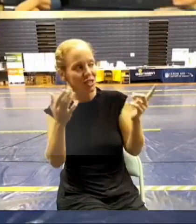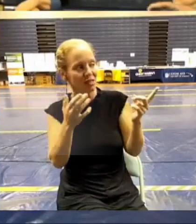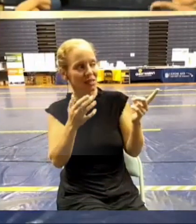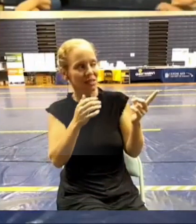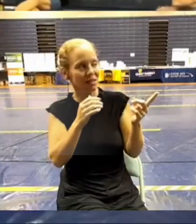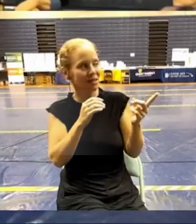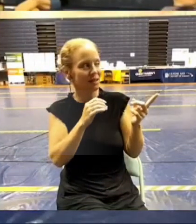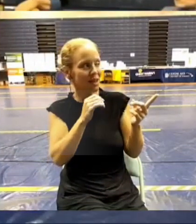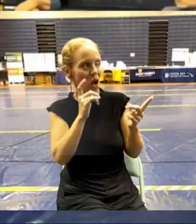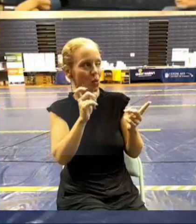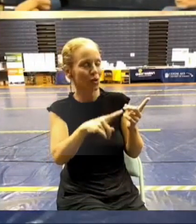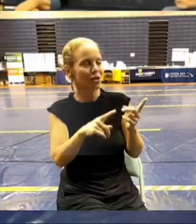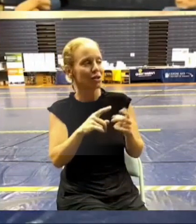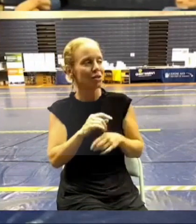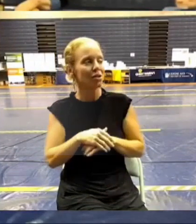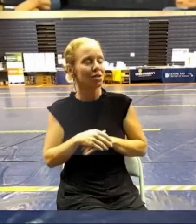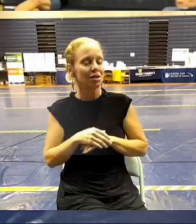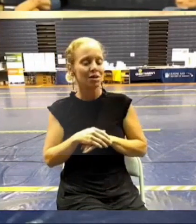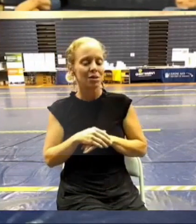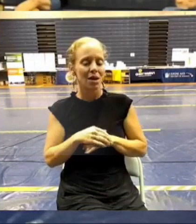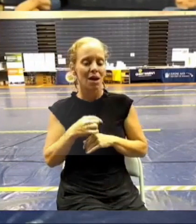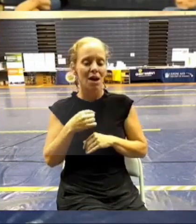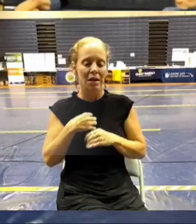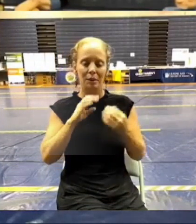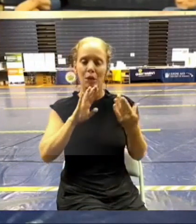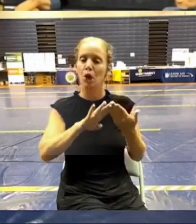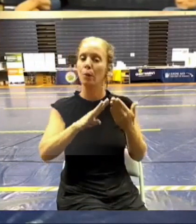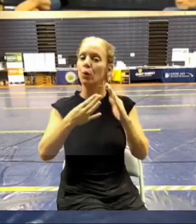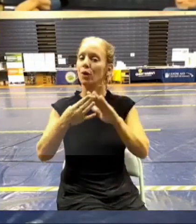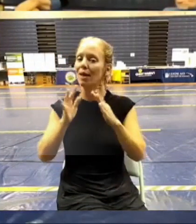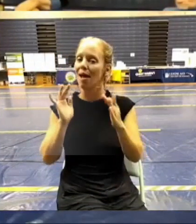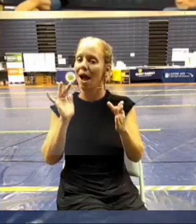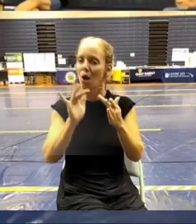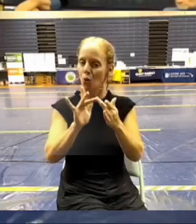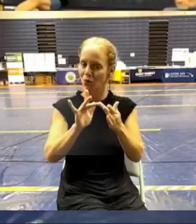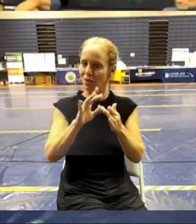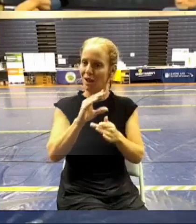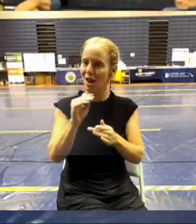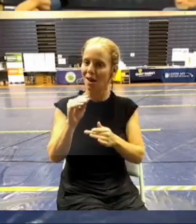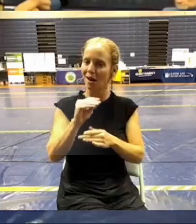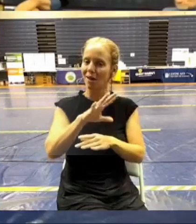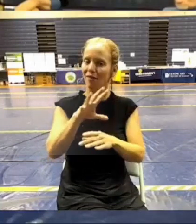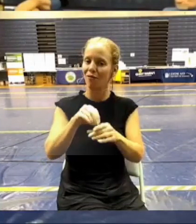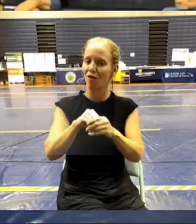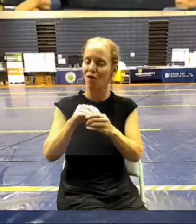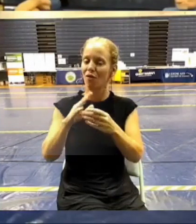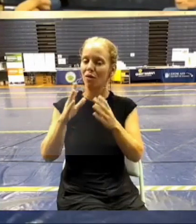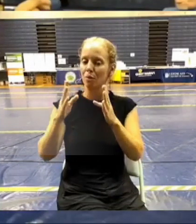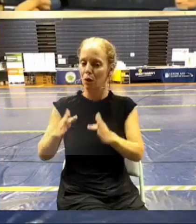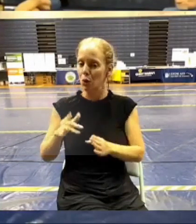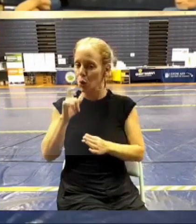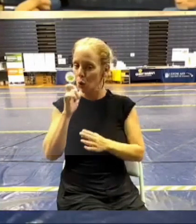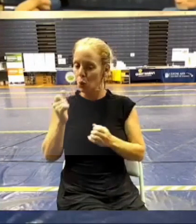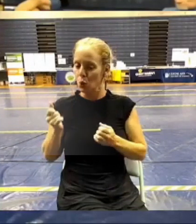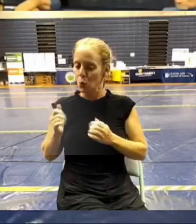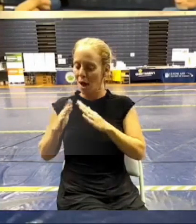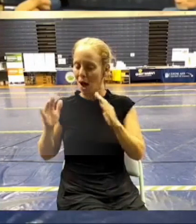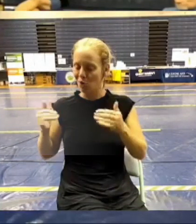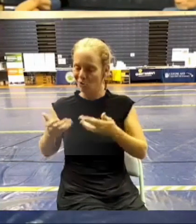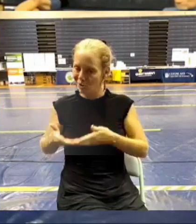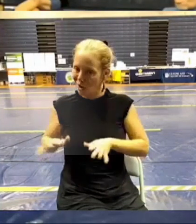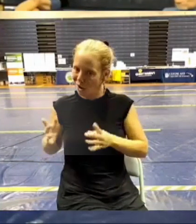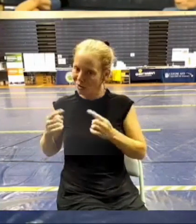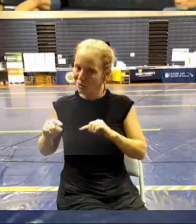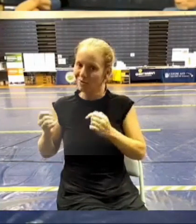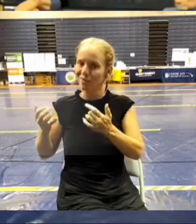question. You know, being in community outreach as well as being involved as a person who lost their